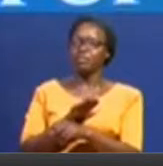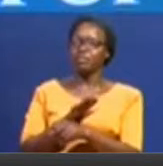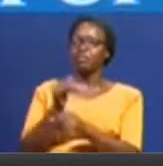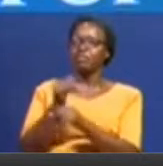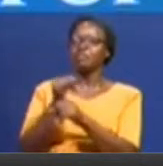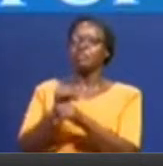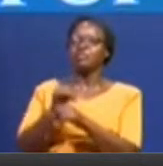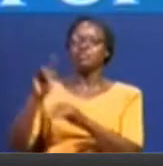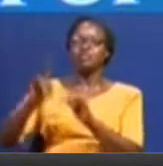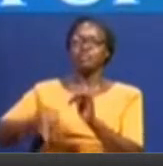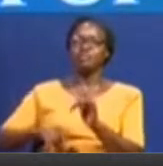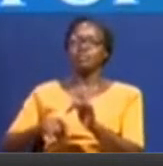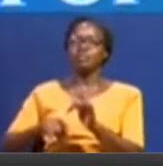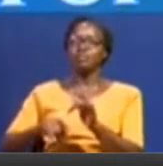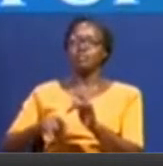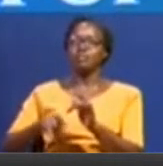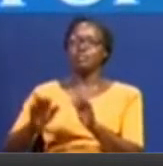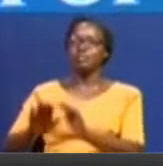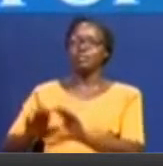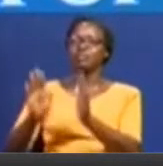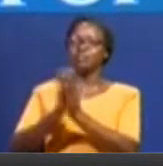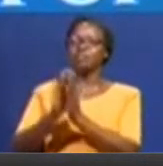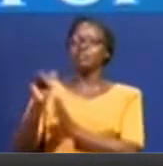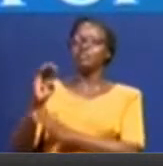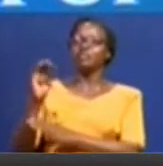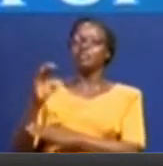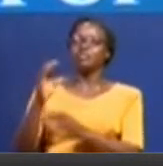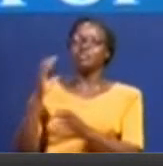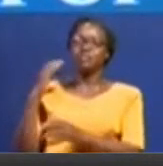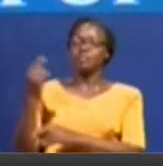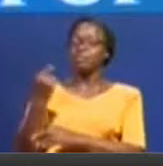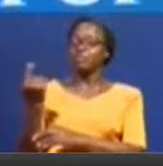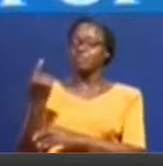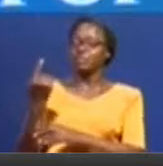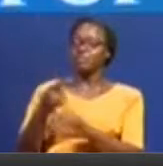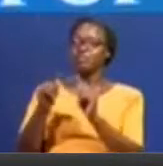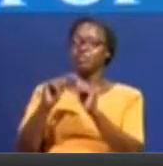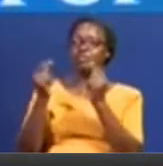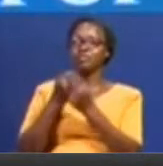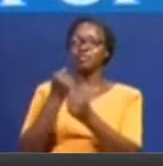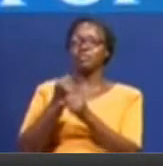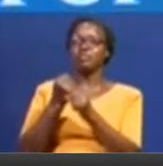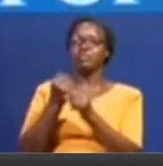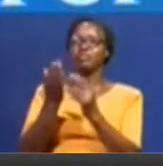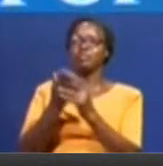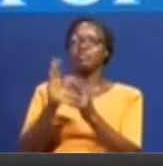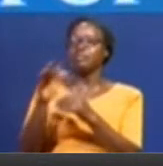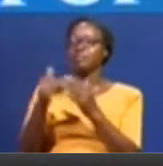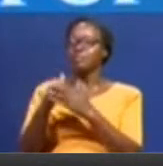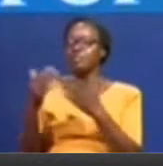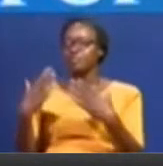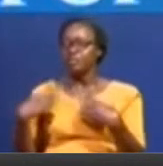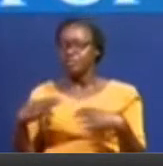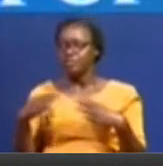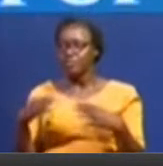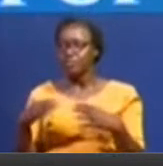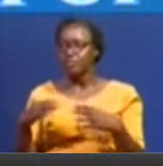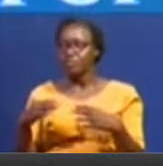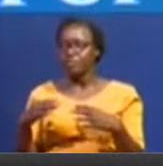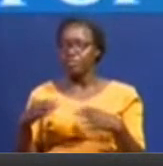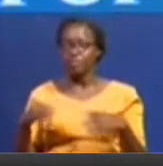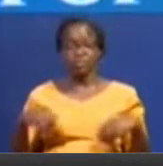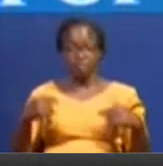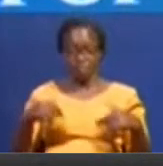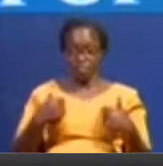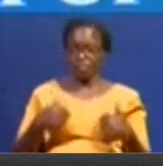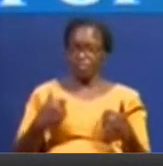job does not rest with the IEBC chairperson. It should be teamwork between all the people. I pride myself